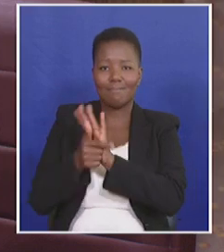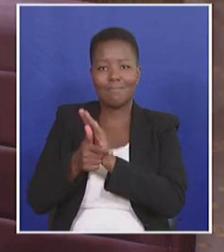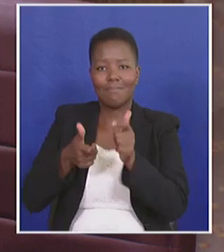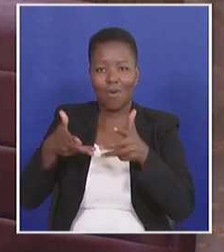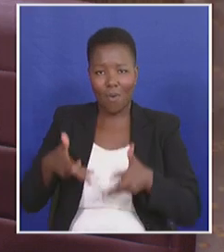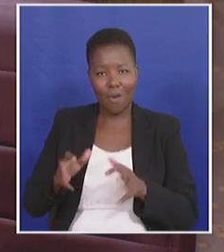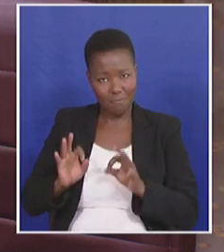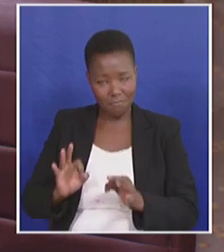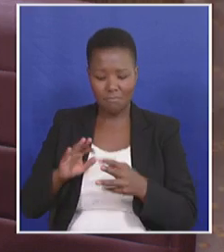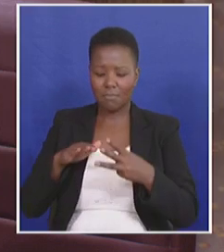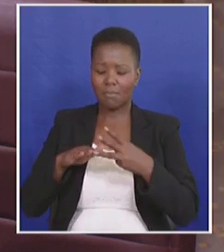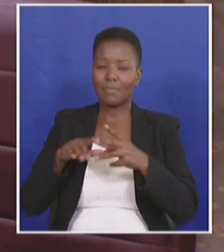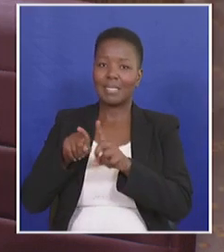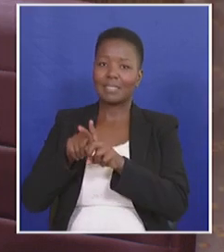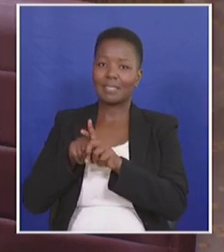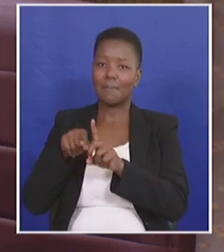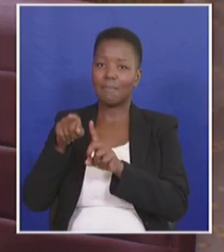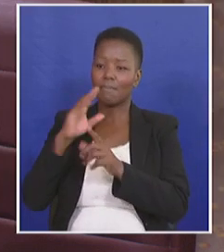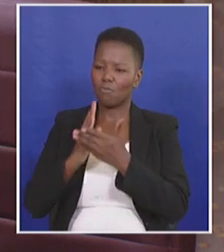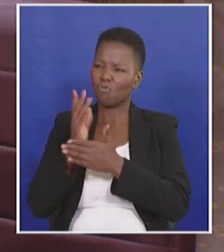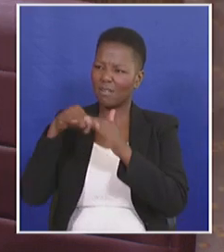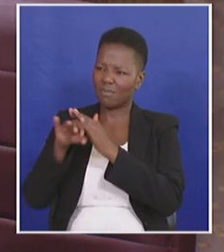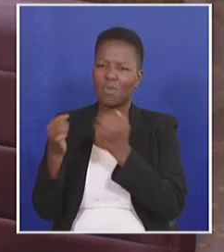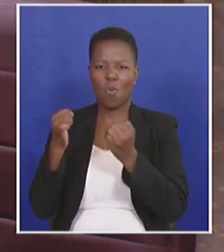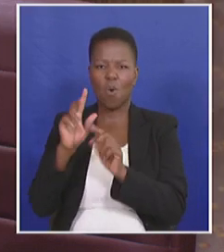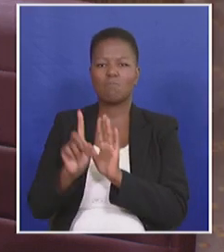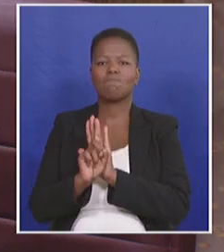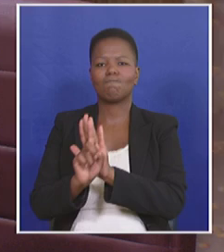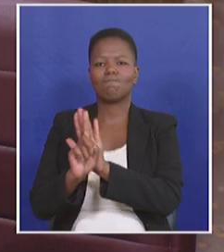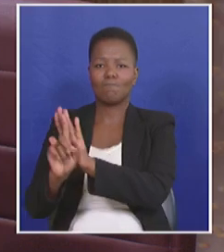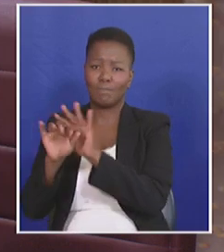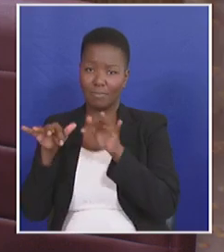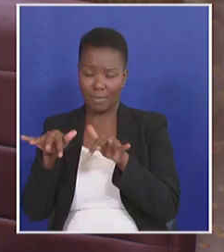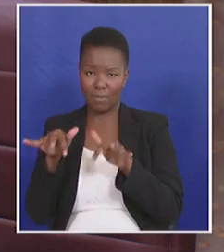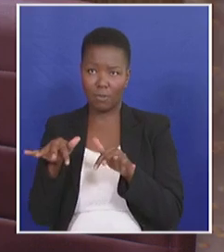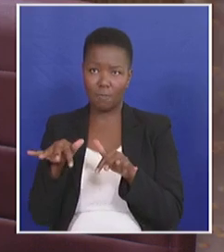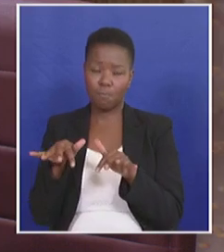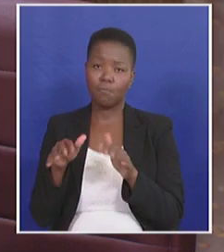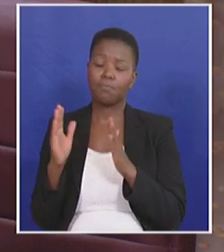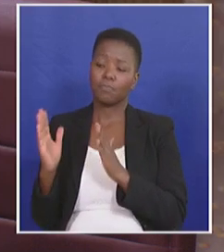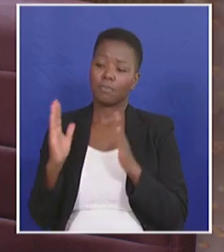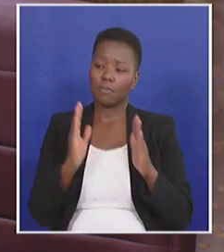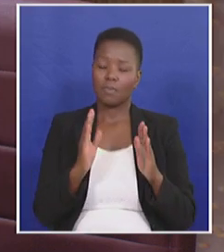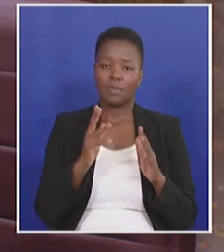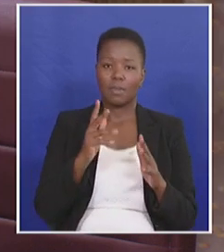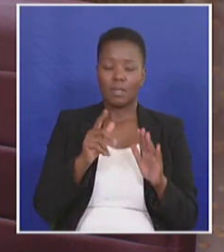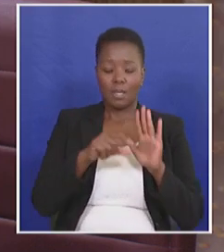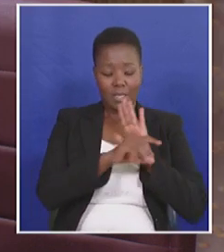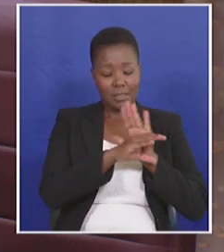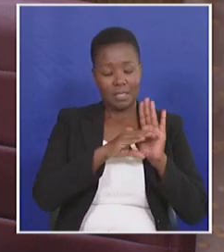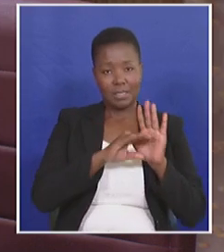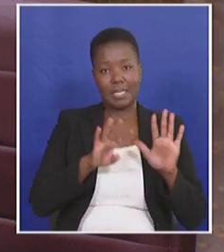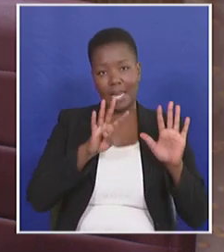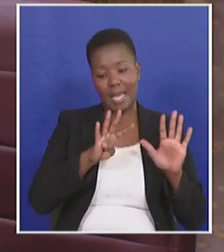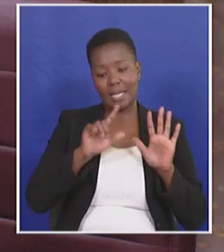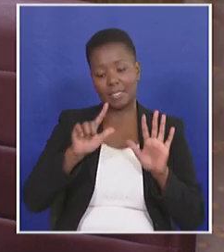the right of appearance of candidate legal practitioners in court or in other institutions. Section 97(1) also requires the